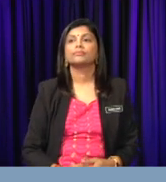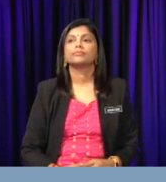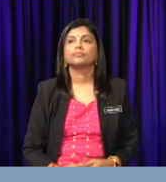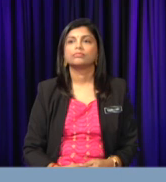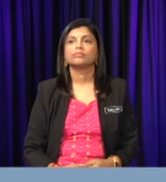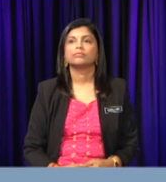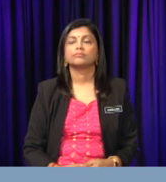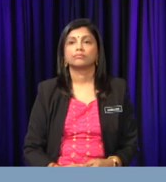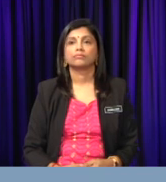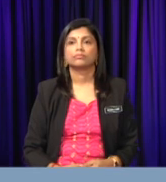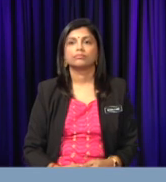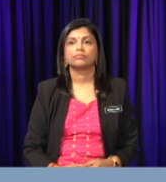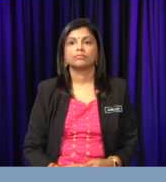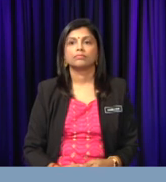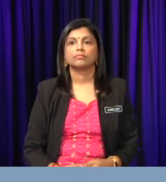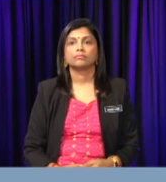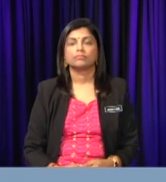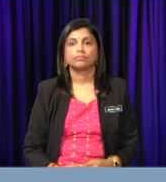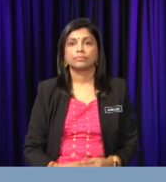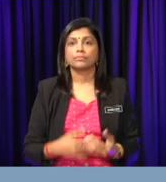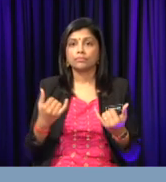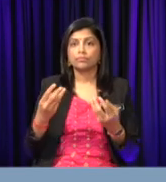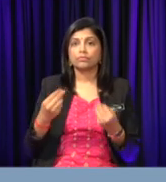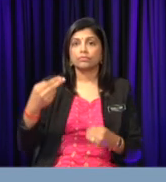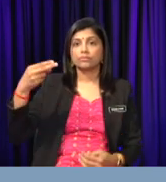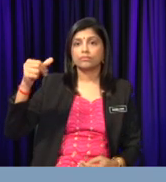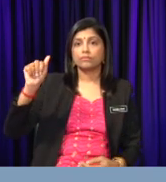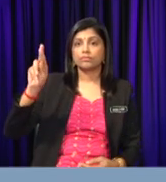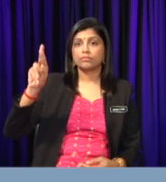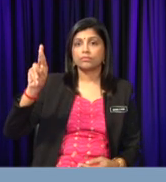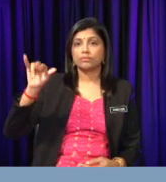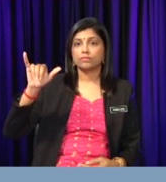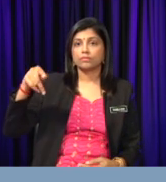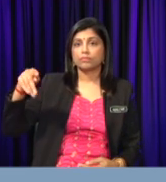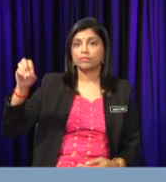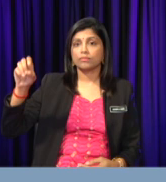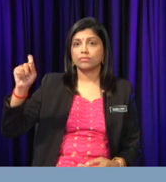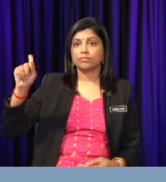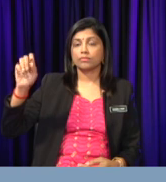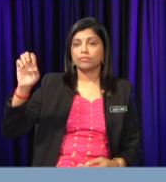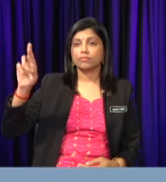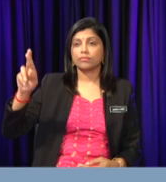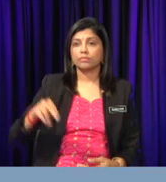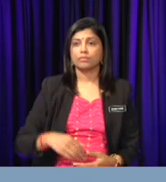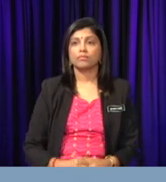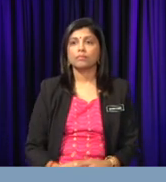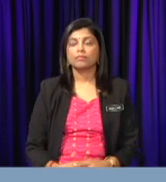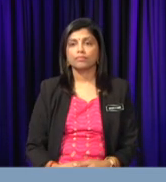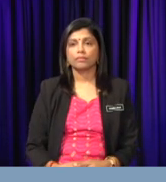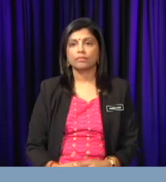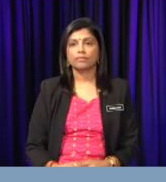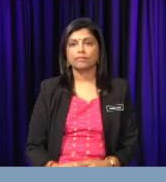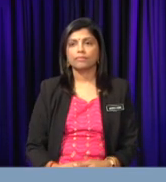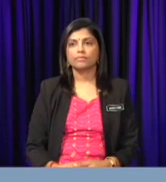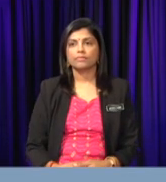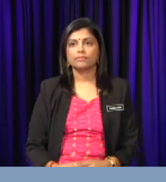my friend is a big fan of Harry Potter. Plus, she loves the Slytherin. She's a big fan of Slytherin house. So,